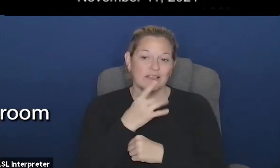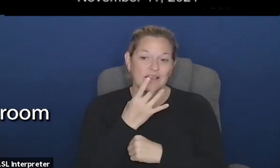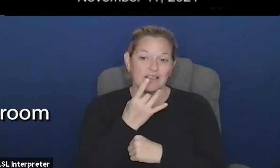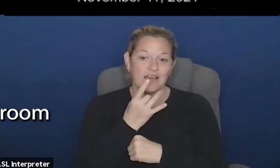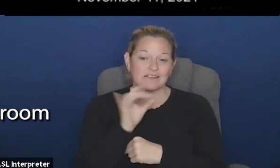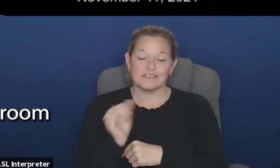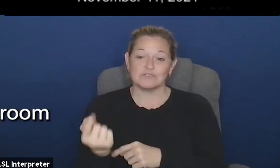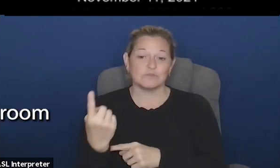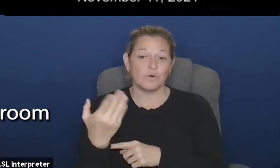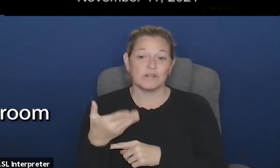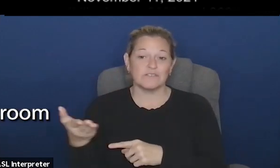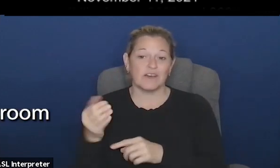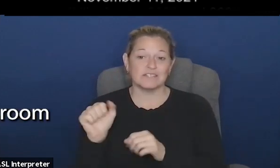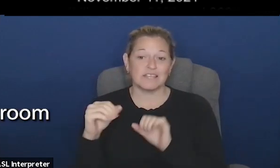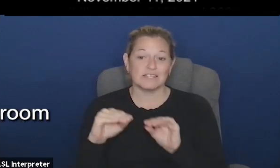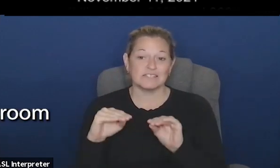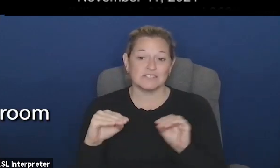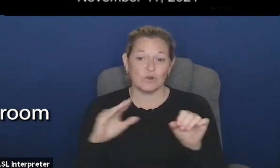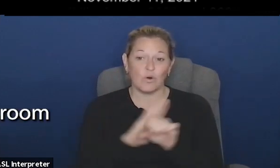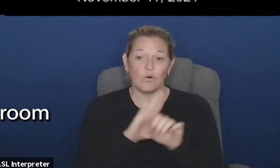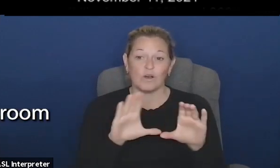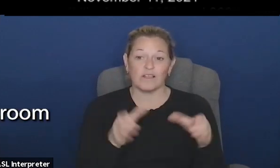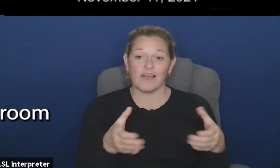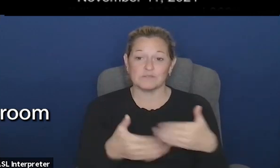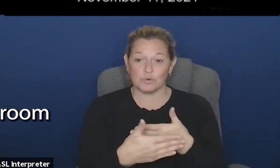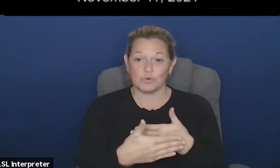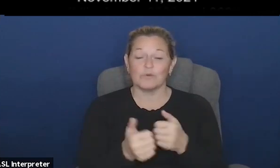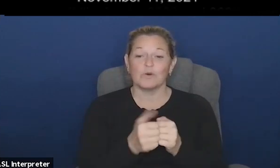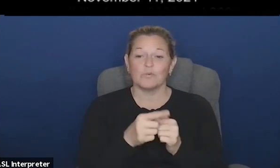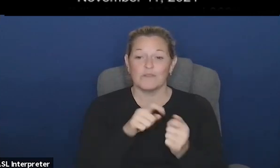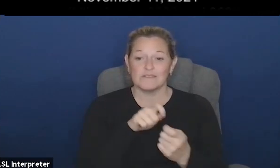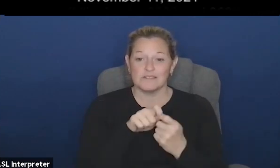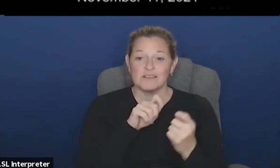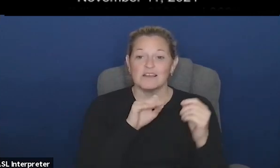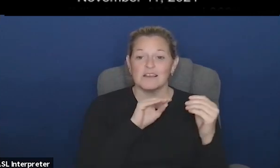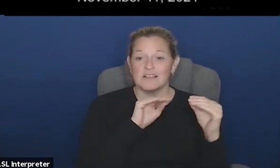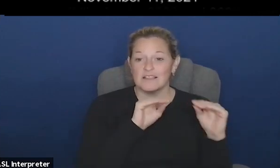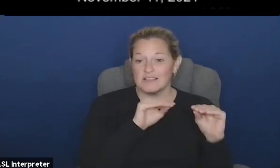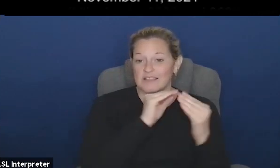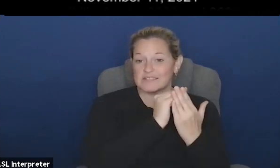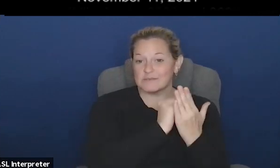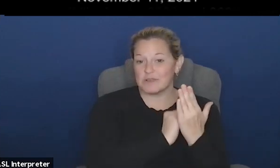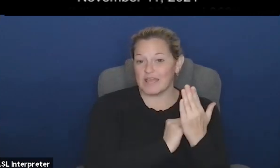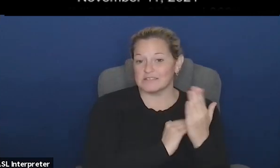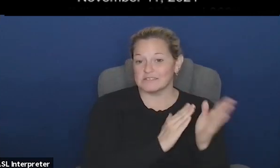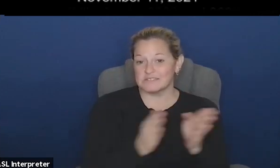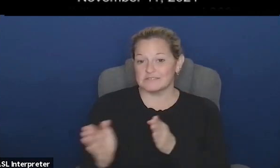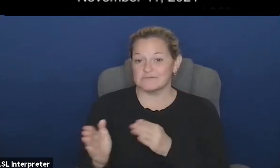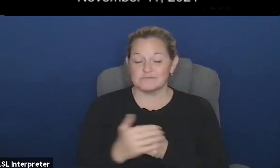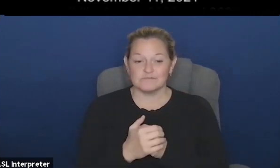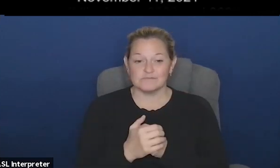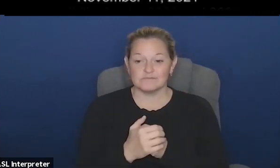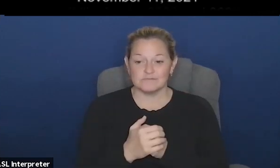one device can teach a whole classroom with these lesson plans. All right,